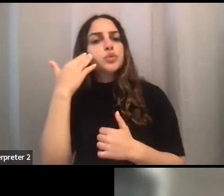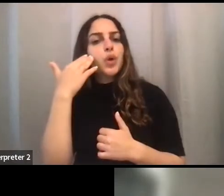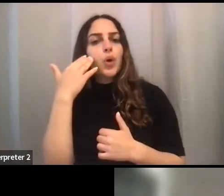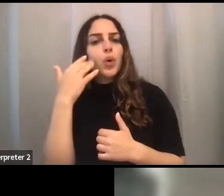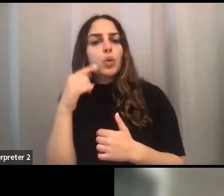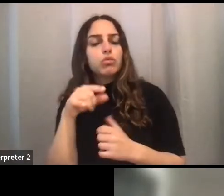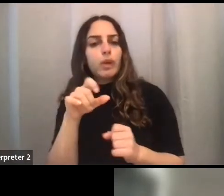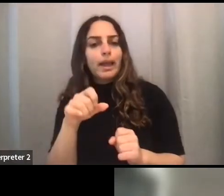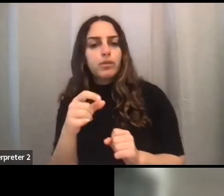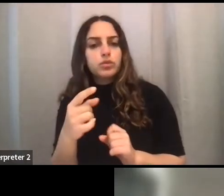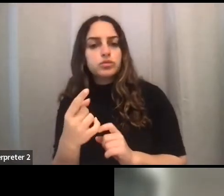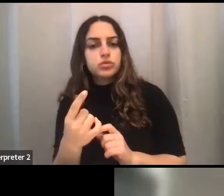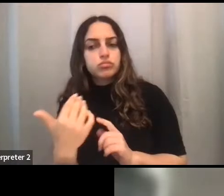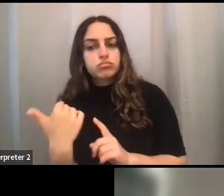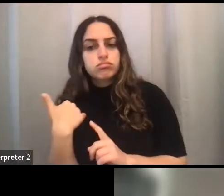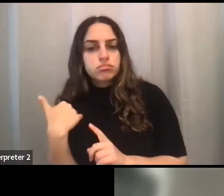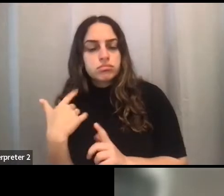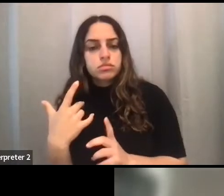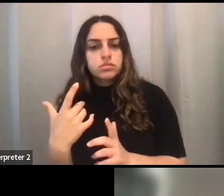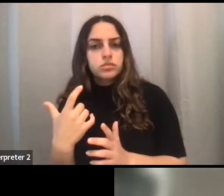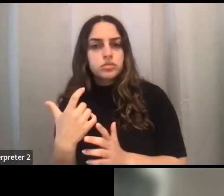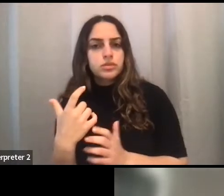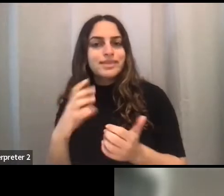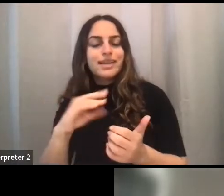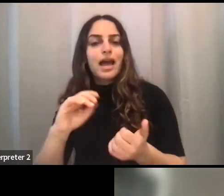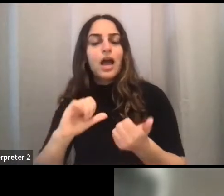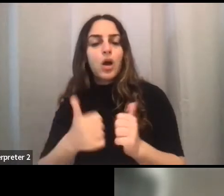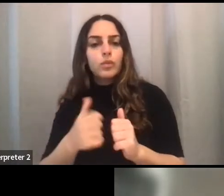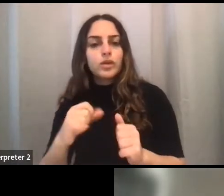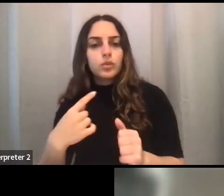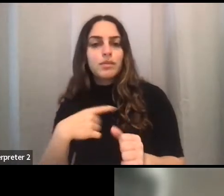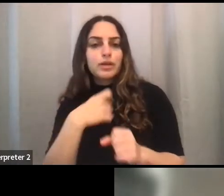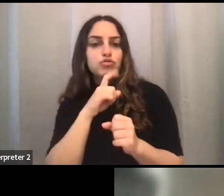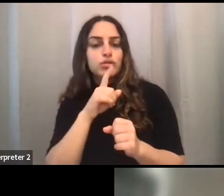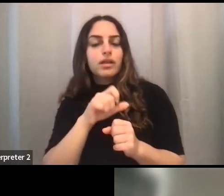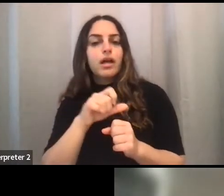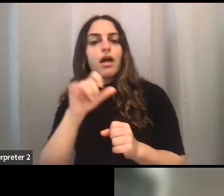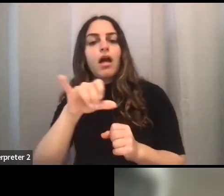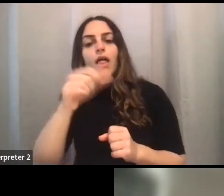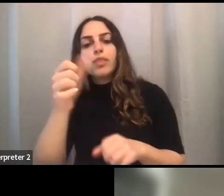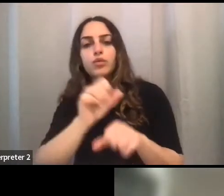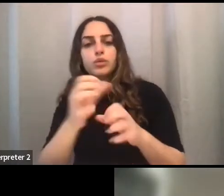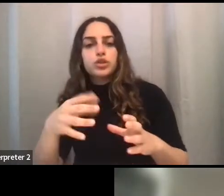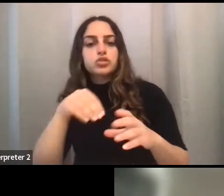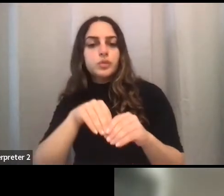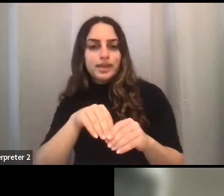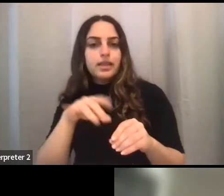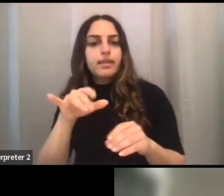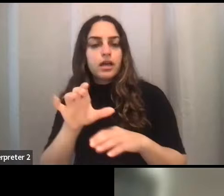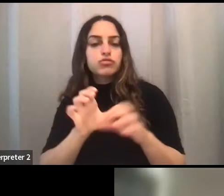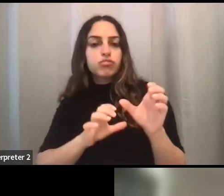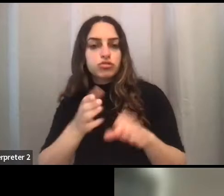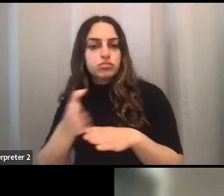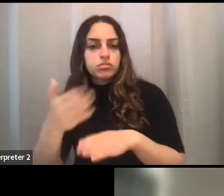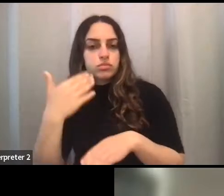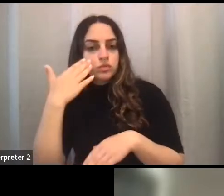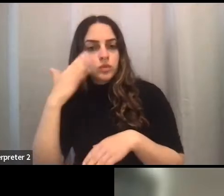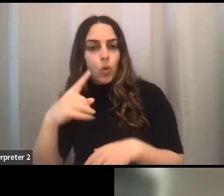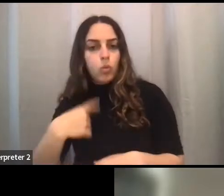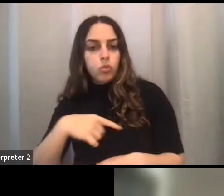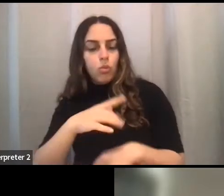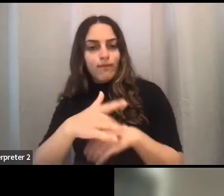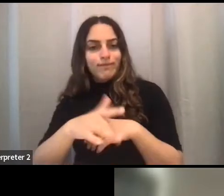us and how can we ensure that other workers in the construction industry know that we are